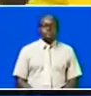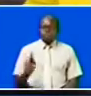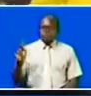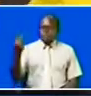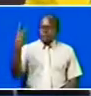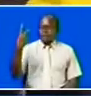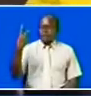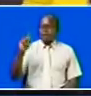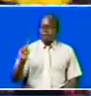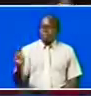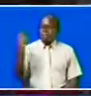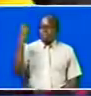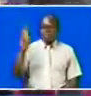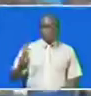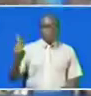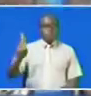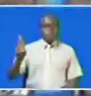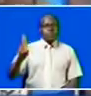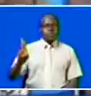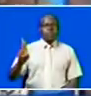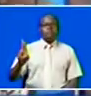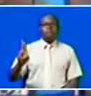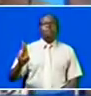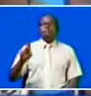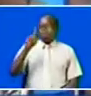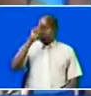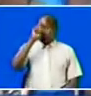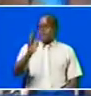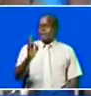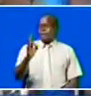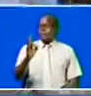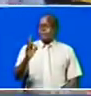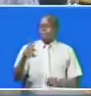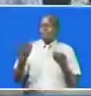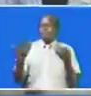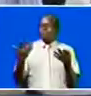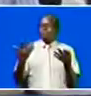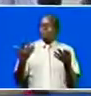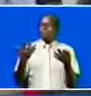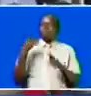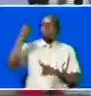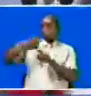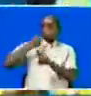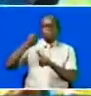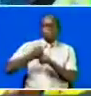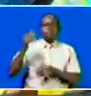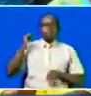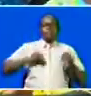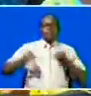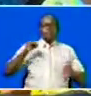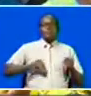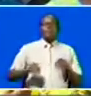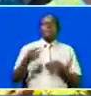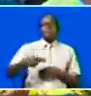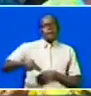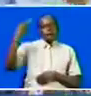Kenya's Commander-in-Chief, President Uhuru Kenyatta, is unleashing his wrath as he takes the perennial fight against corruption a